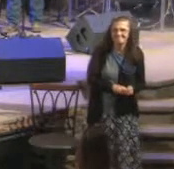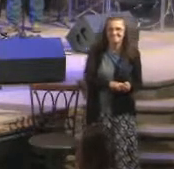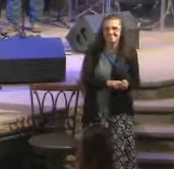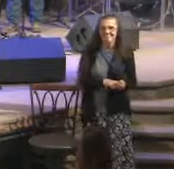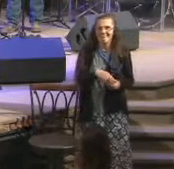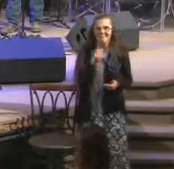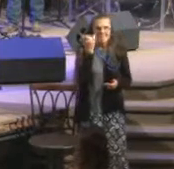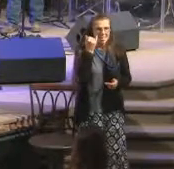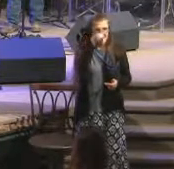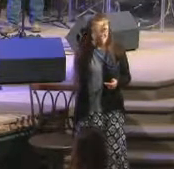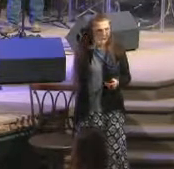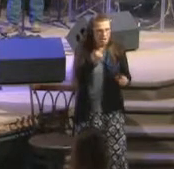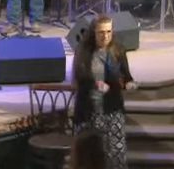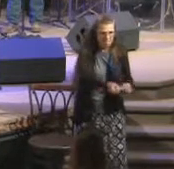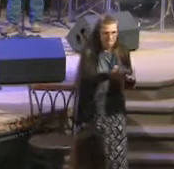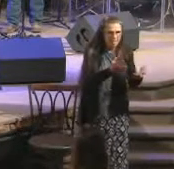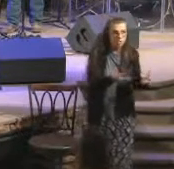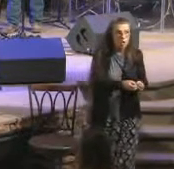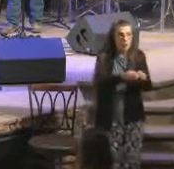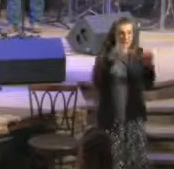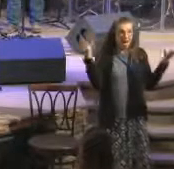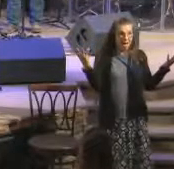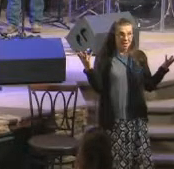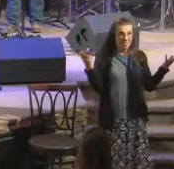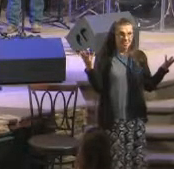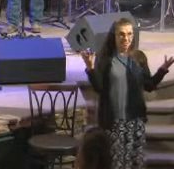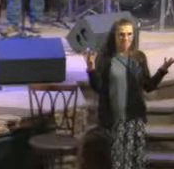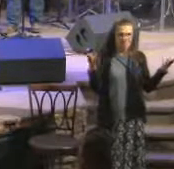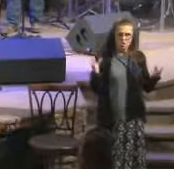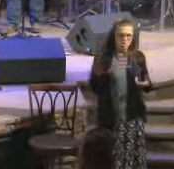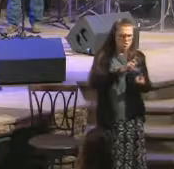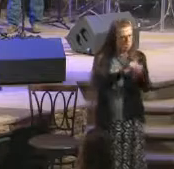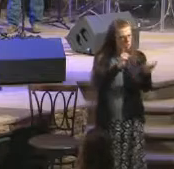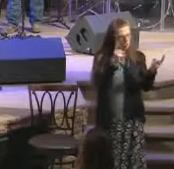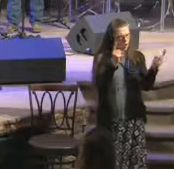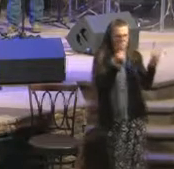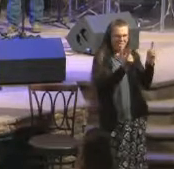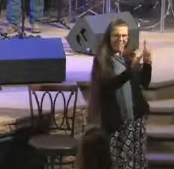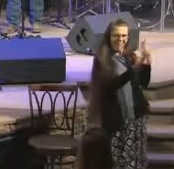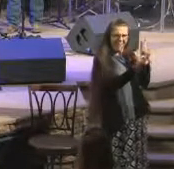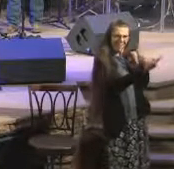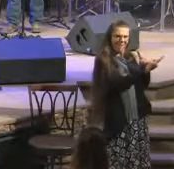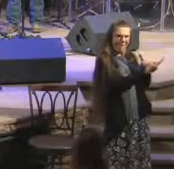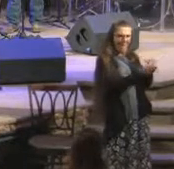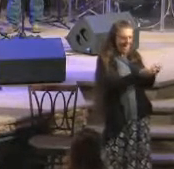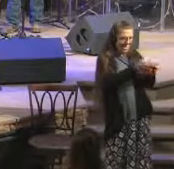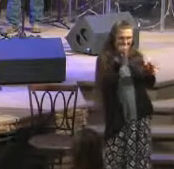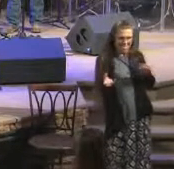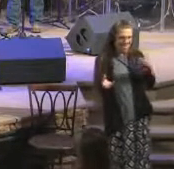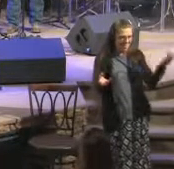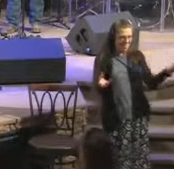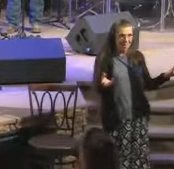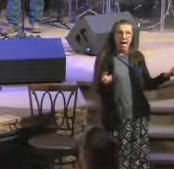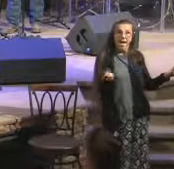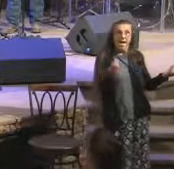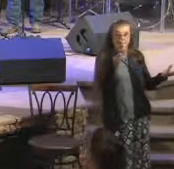If God gives you much, you can turn that around and double it and give God